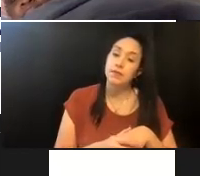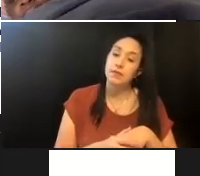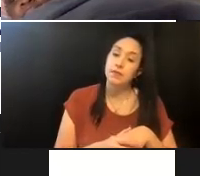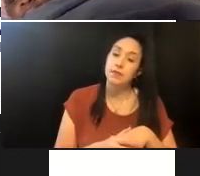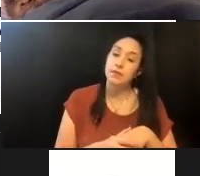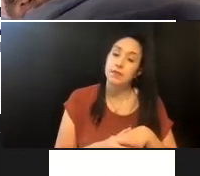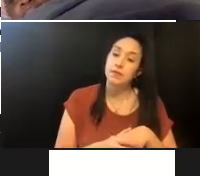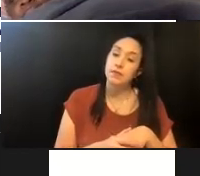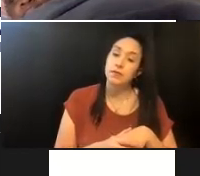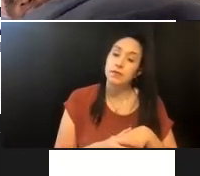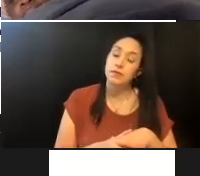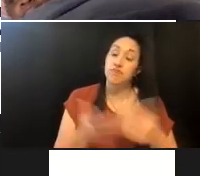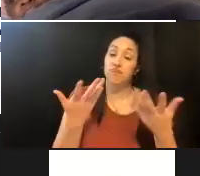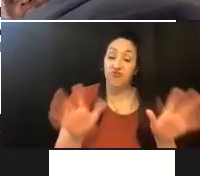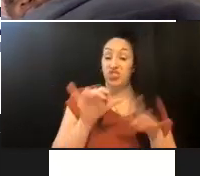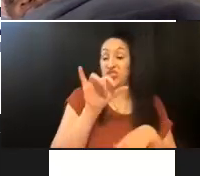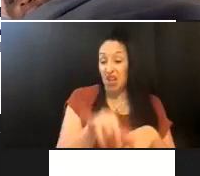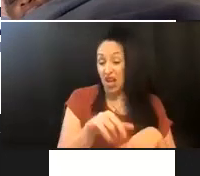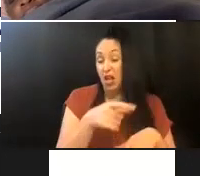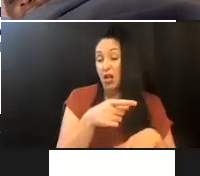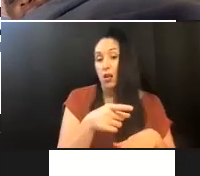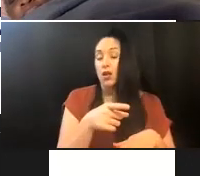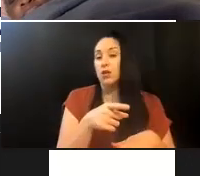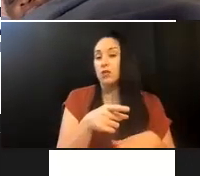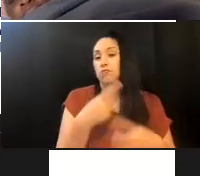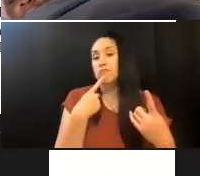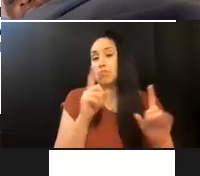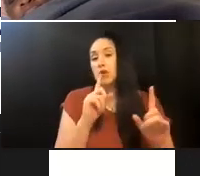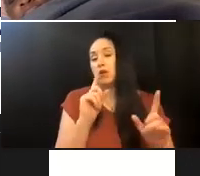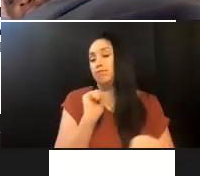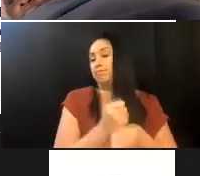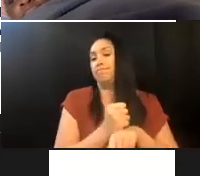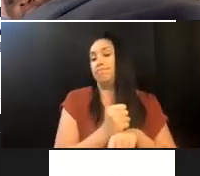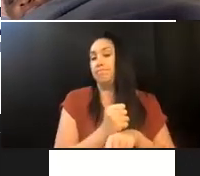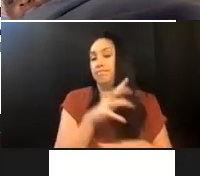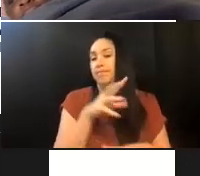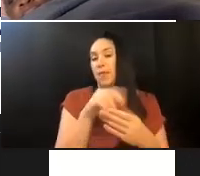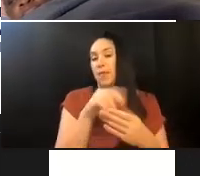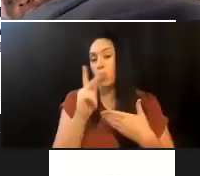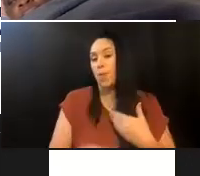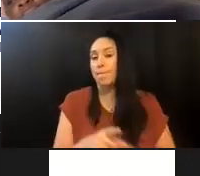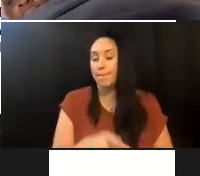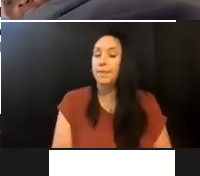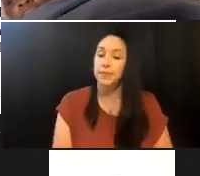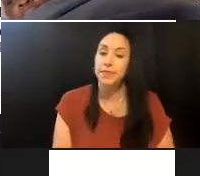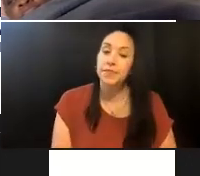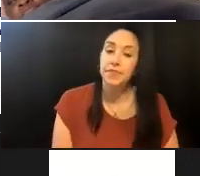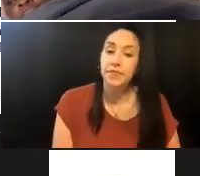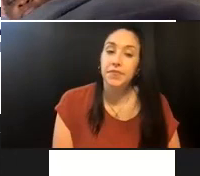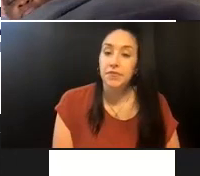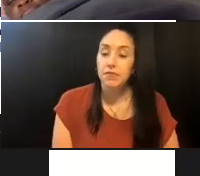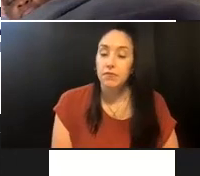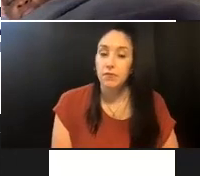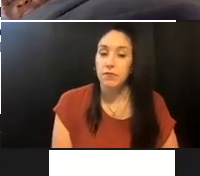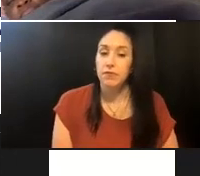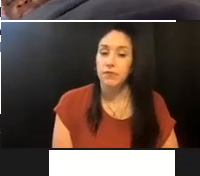that's when, at that point, they are part and participant in the program. And like I said earlier, that can also